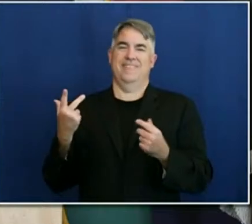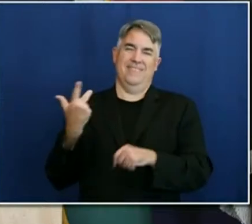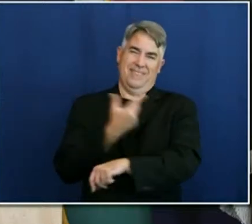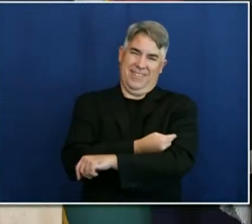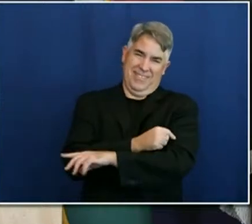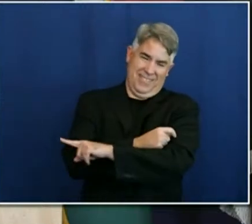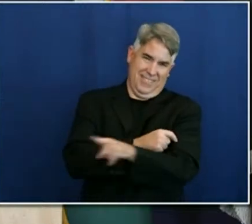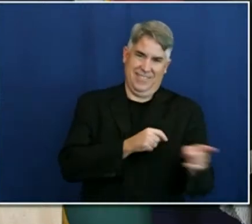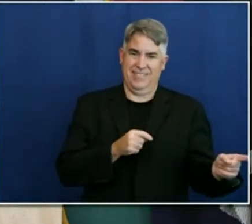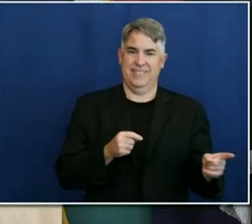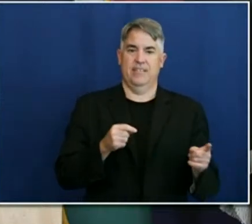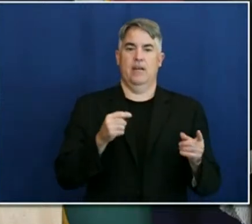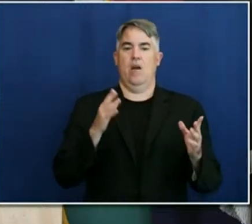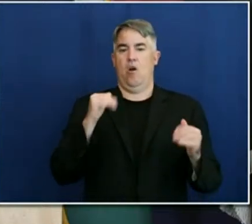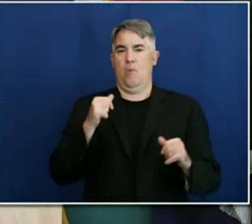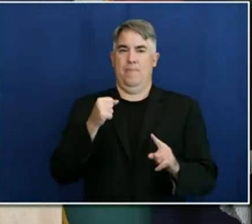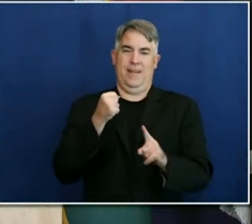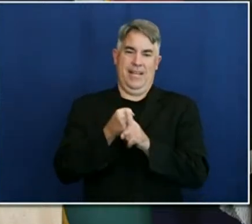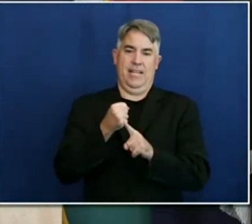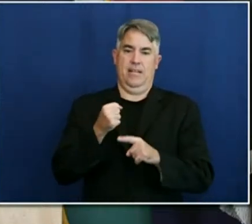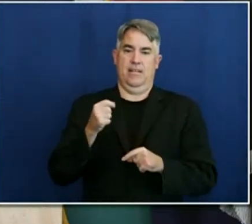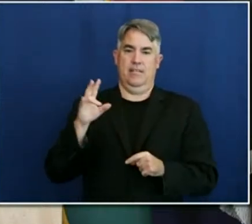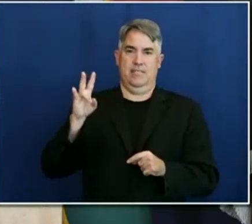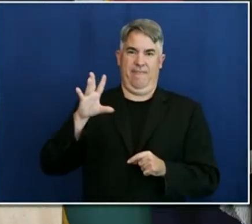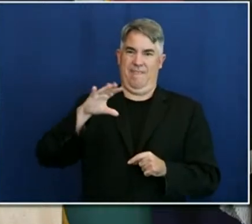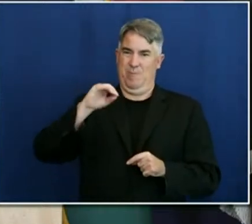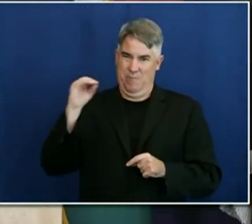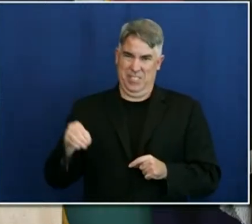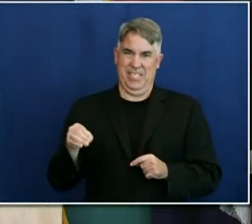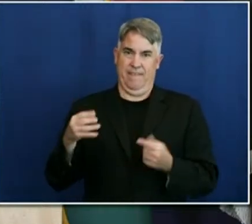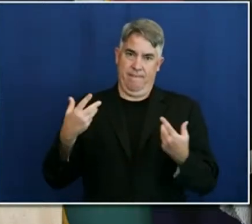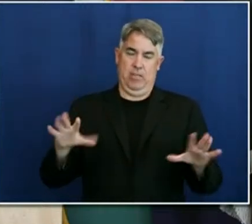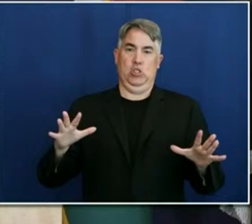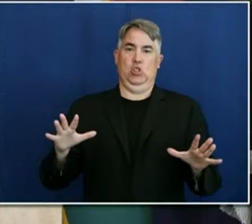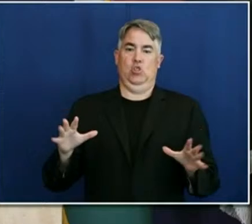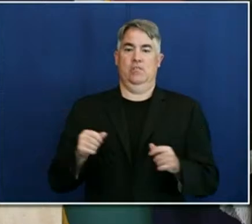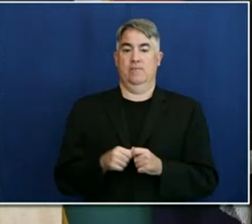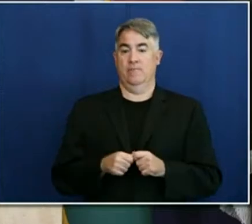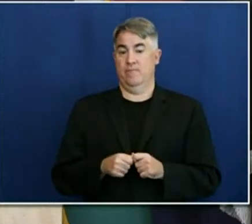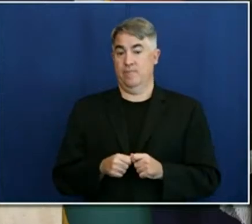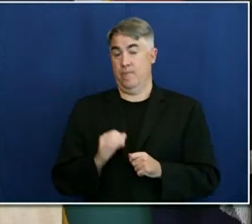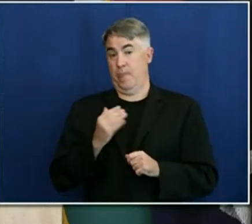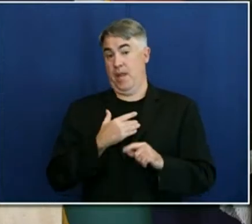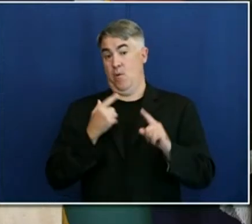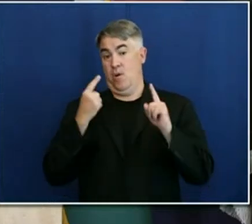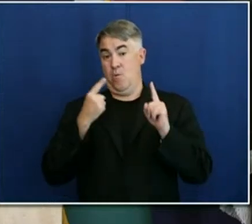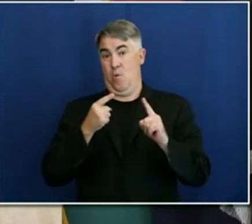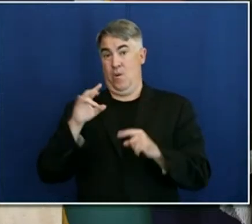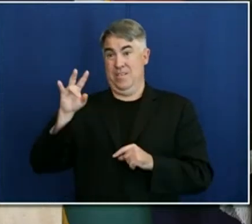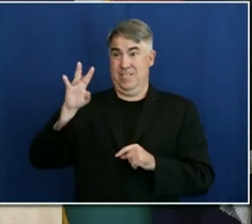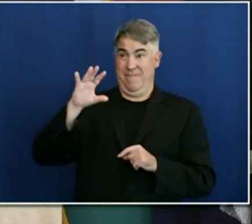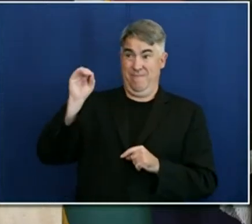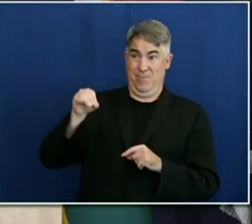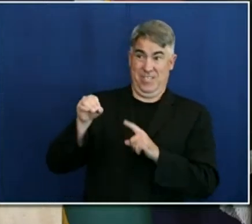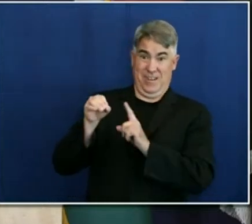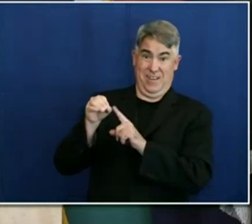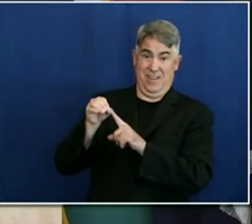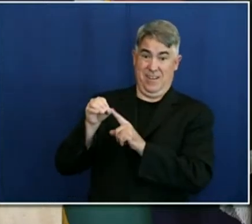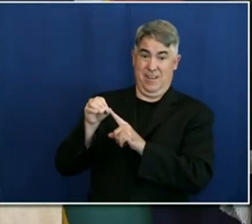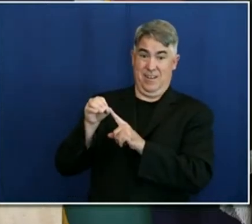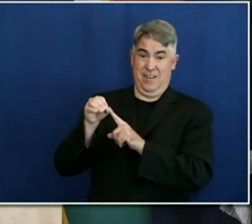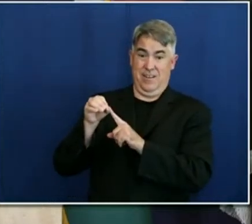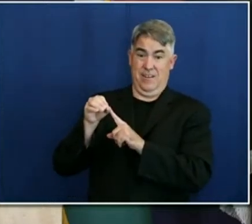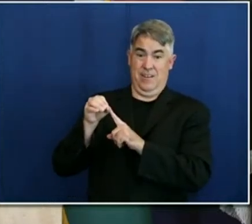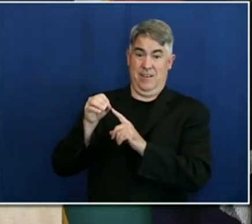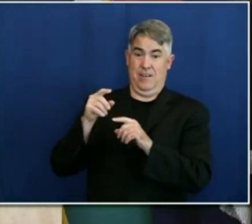potentially reach the 75 target. And that target, or that goal population, is just for the 16 years of age and older.